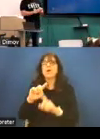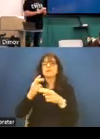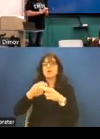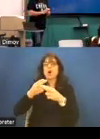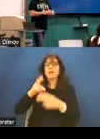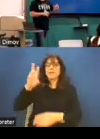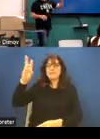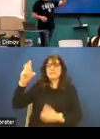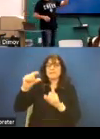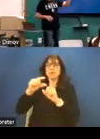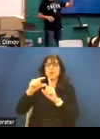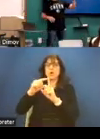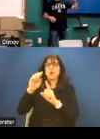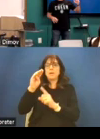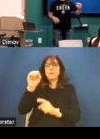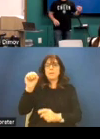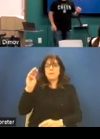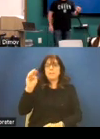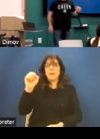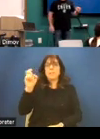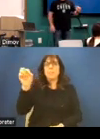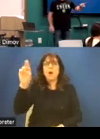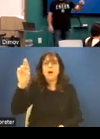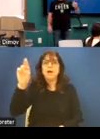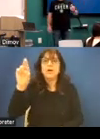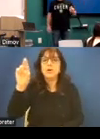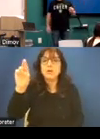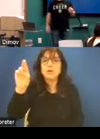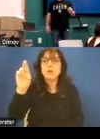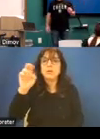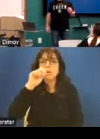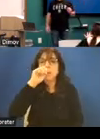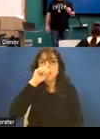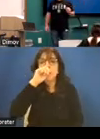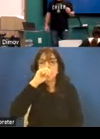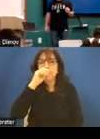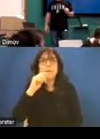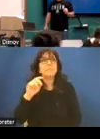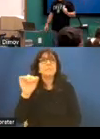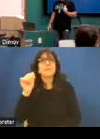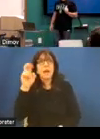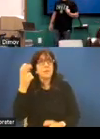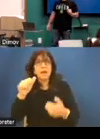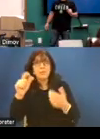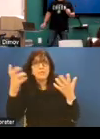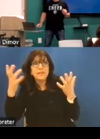the 6-word memoir. Who's done this before? Yes. Yes? Amber?